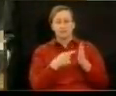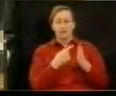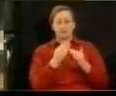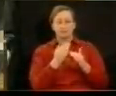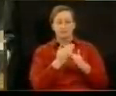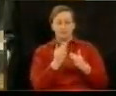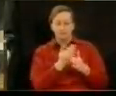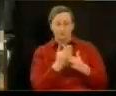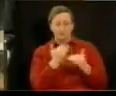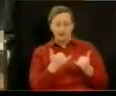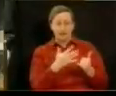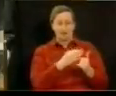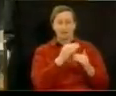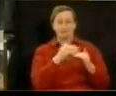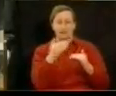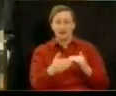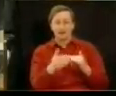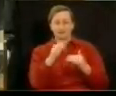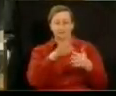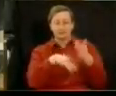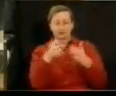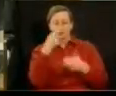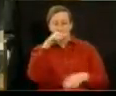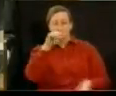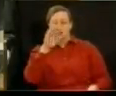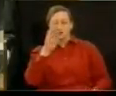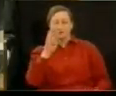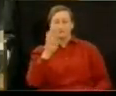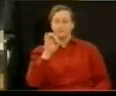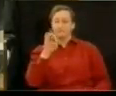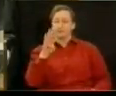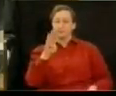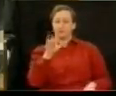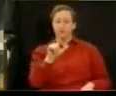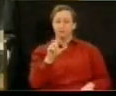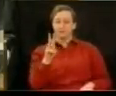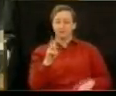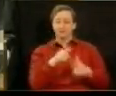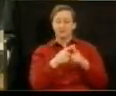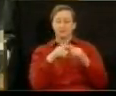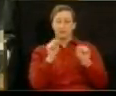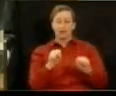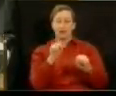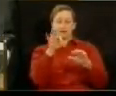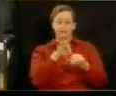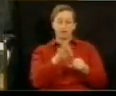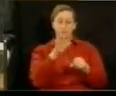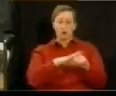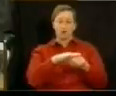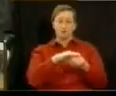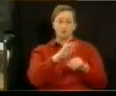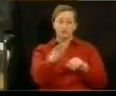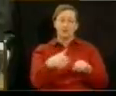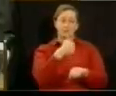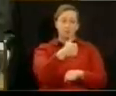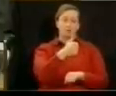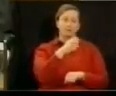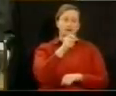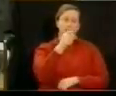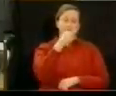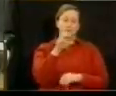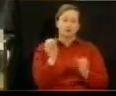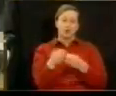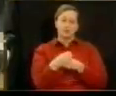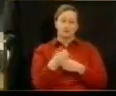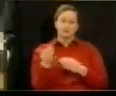commission meeting scheduled for February, which is the 26th, whereas we would vote on the appointments to these offices. Again, I